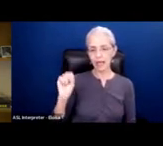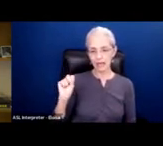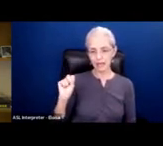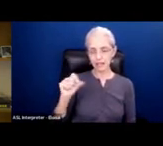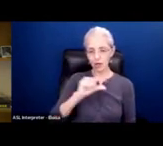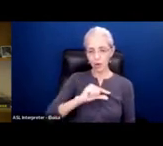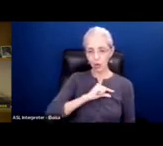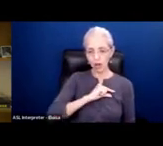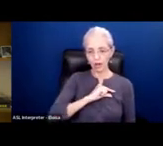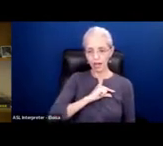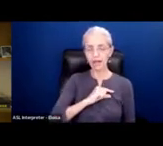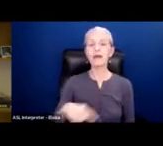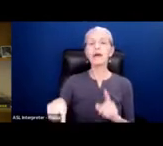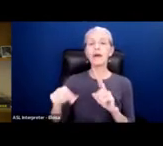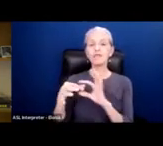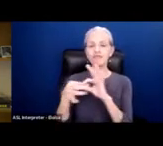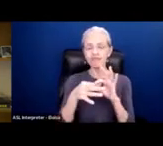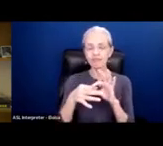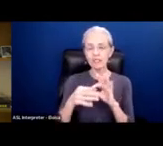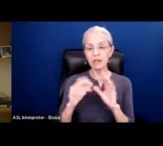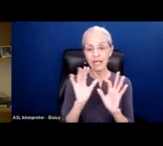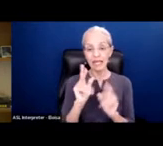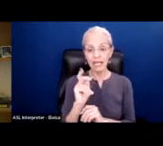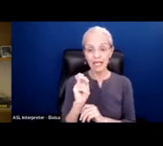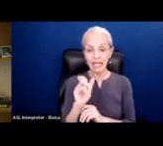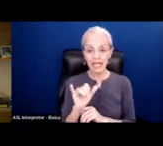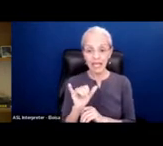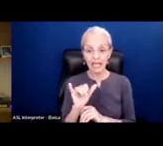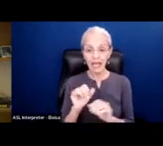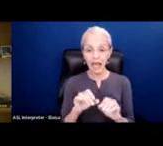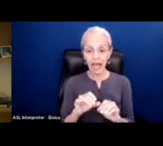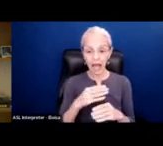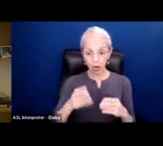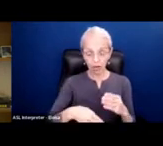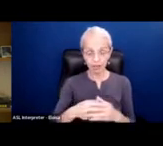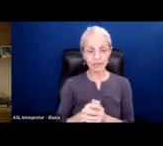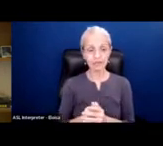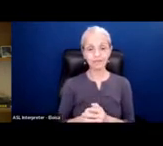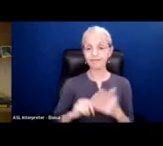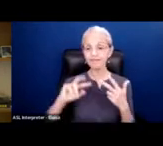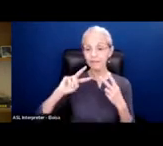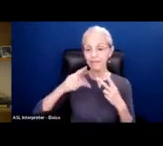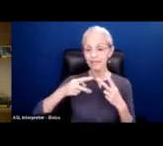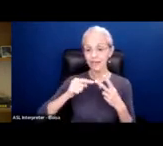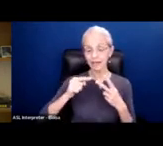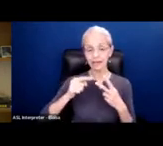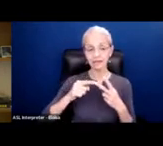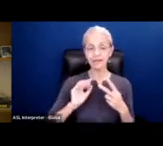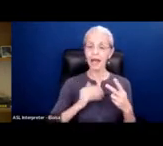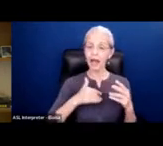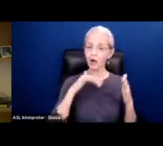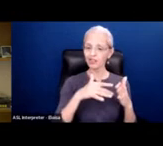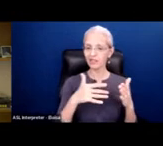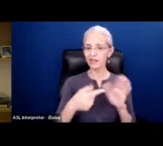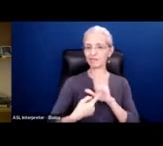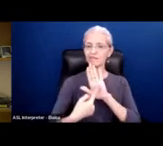outcomes. The second strength I wanted to highlight is that our study provides a multi-state